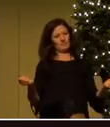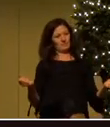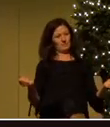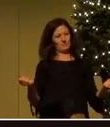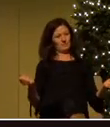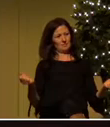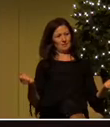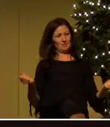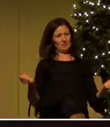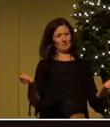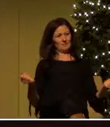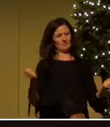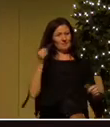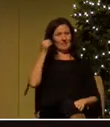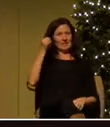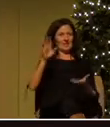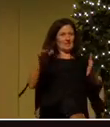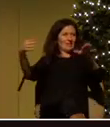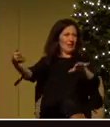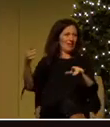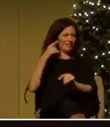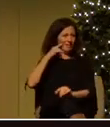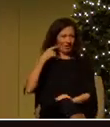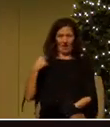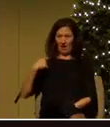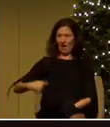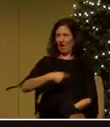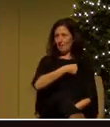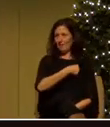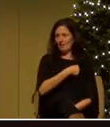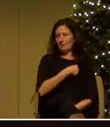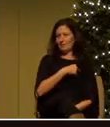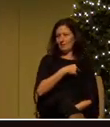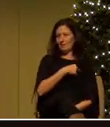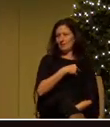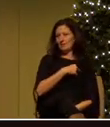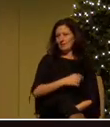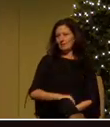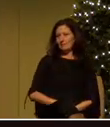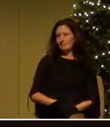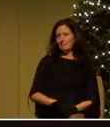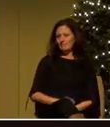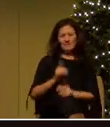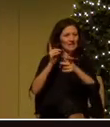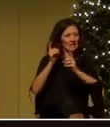to die for us, the gift of the atonement, the gift of the cross.